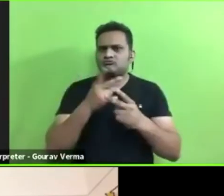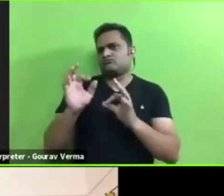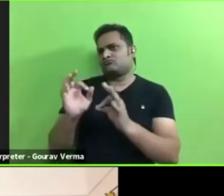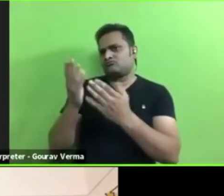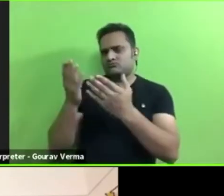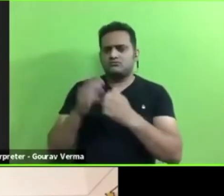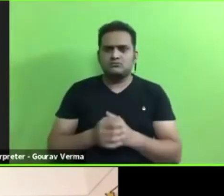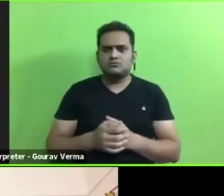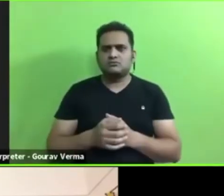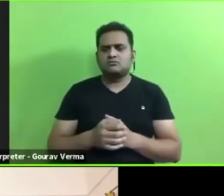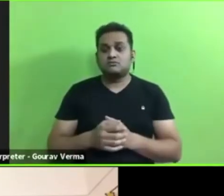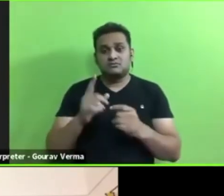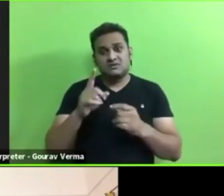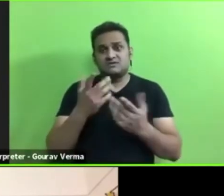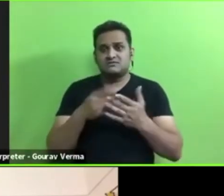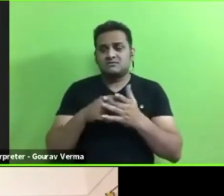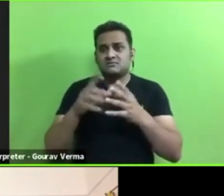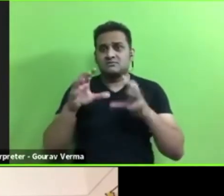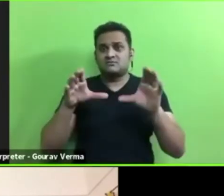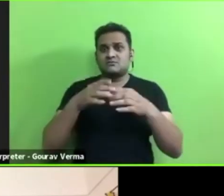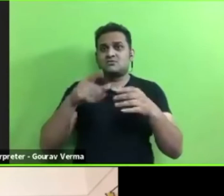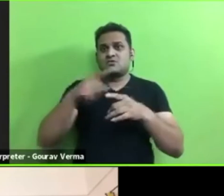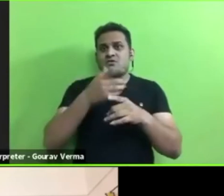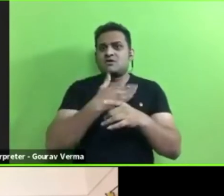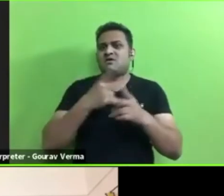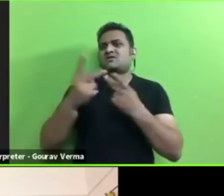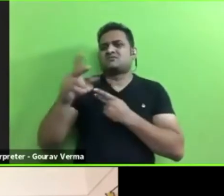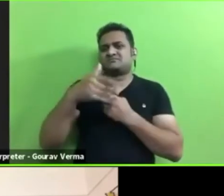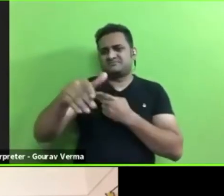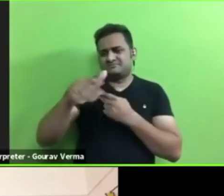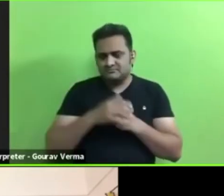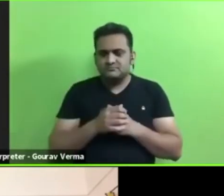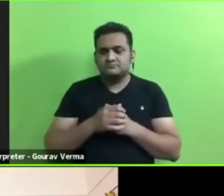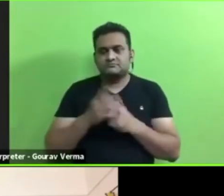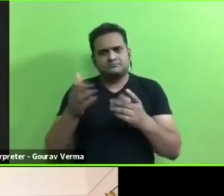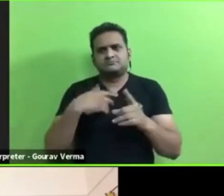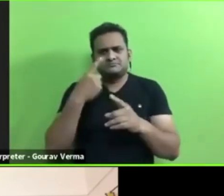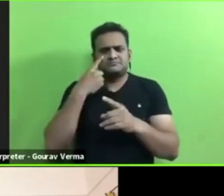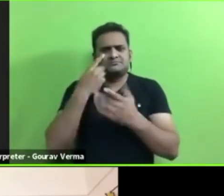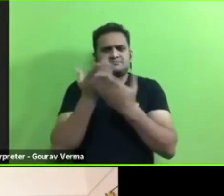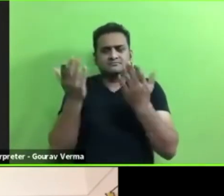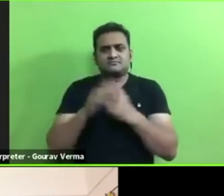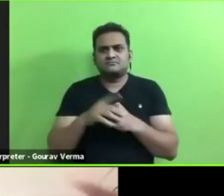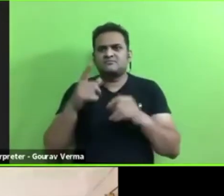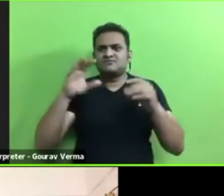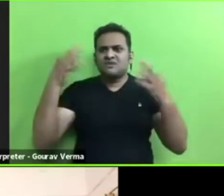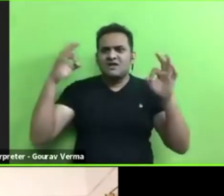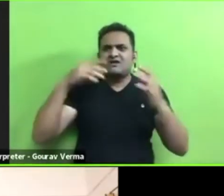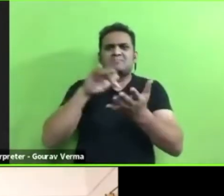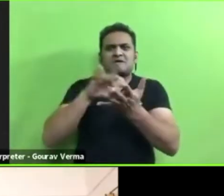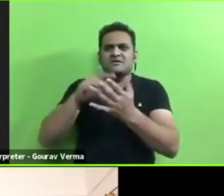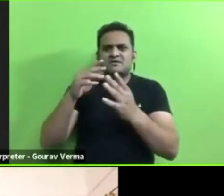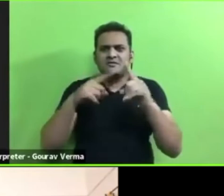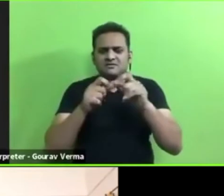of the outcast, but also outcast women. Yeah. And then what we see especially in Tamasha. Tamasha is an